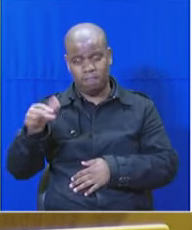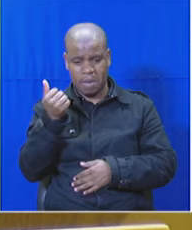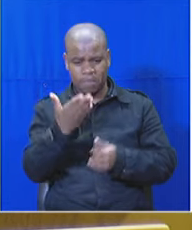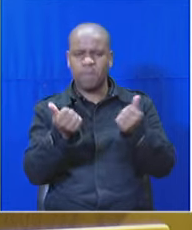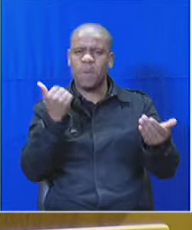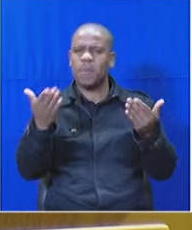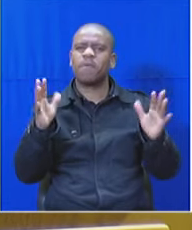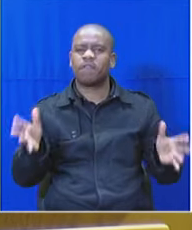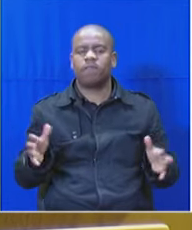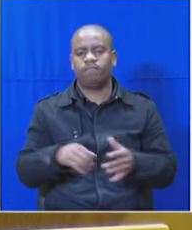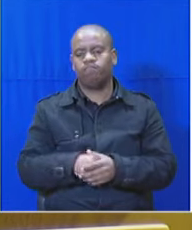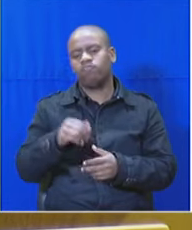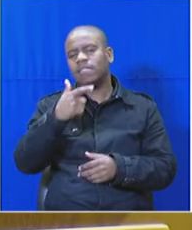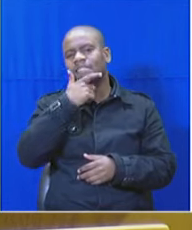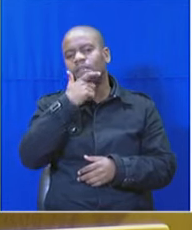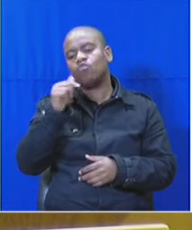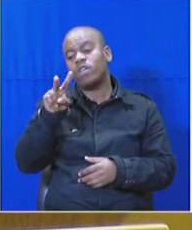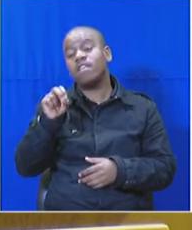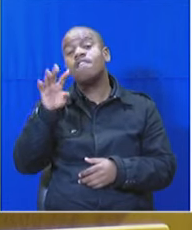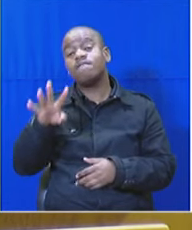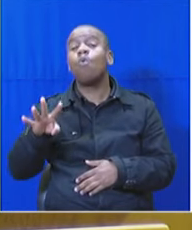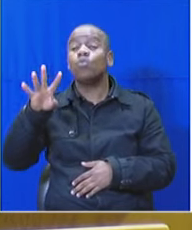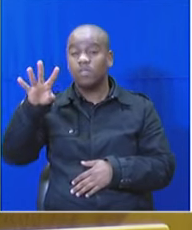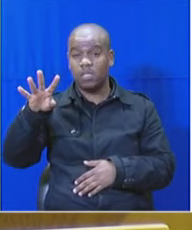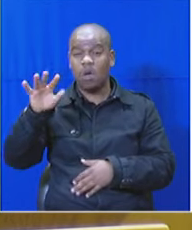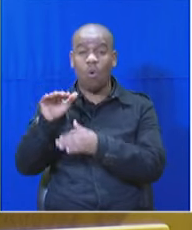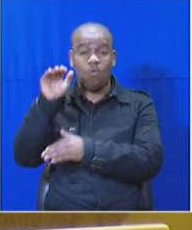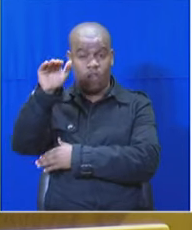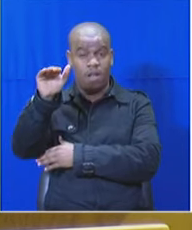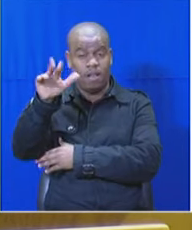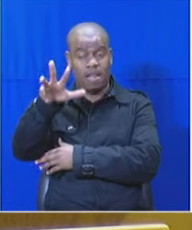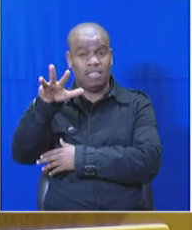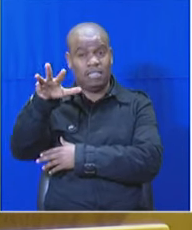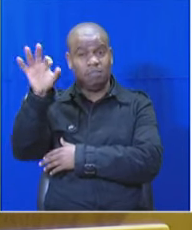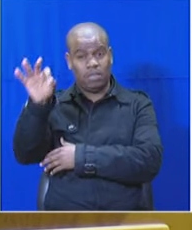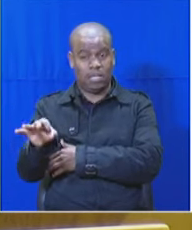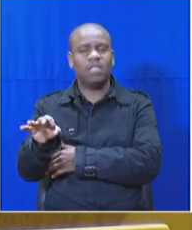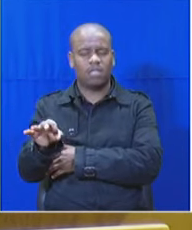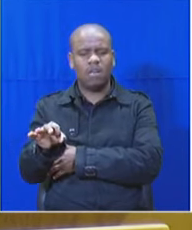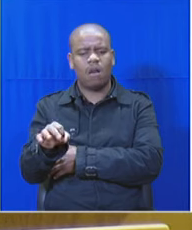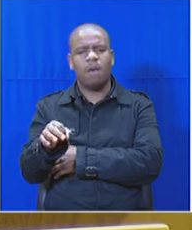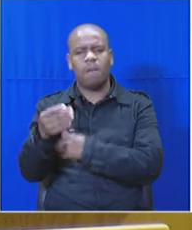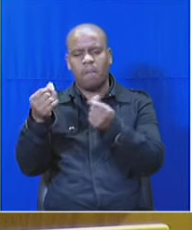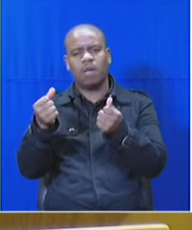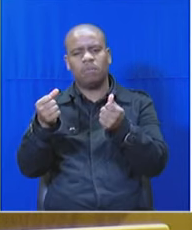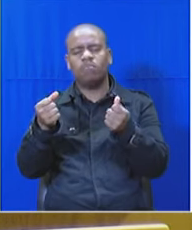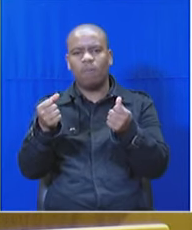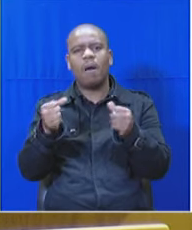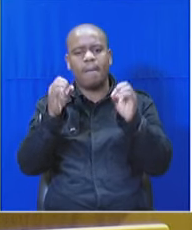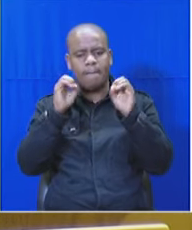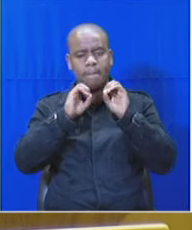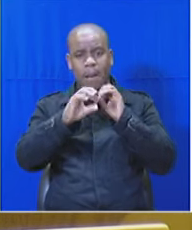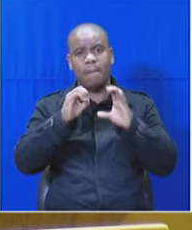By December 2014, only more than 98% of these land claims had been settled.